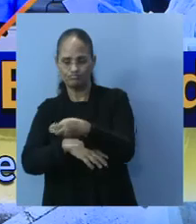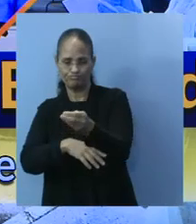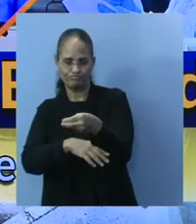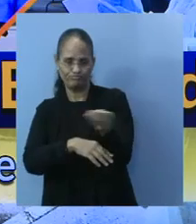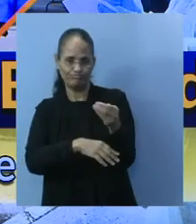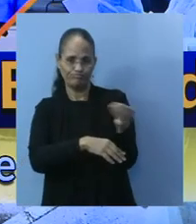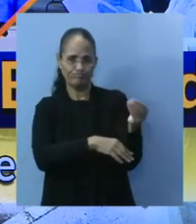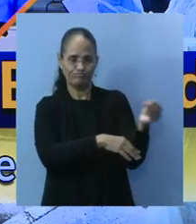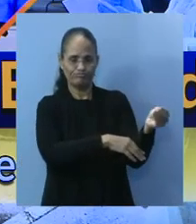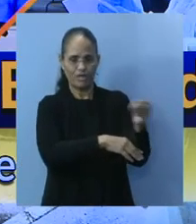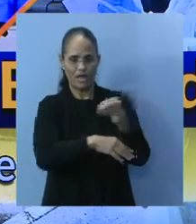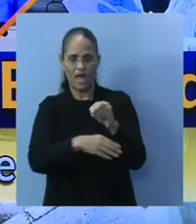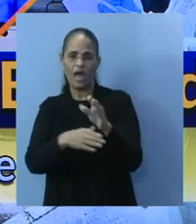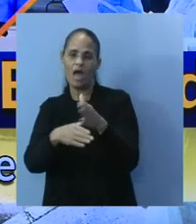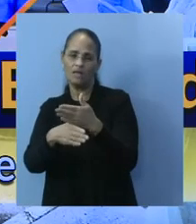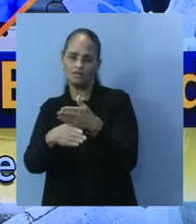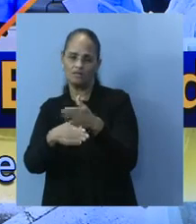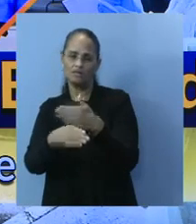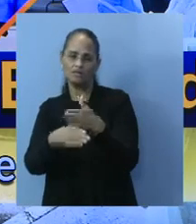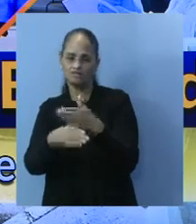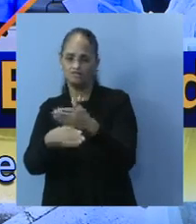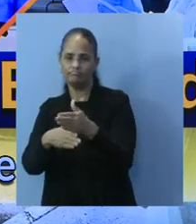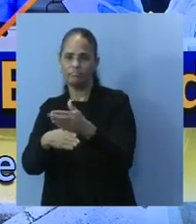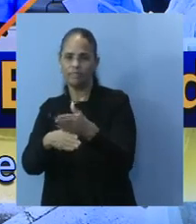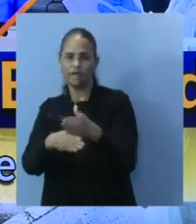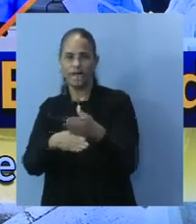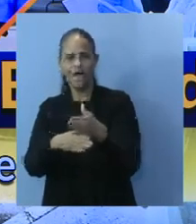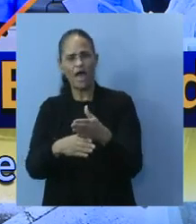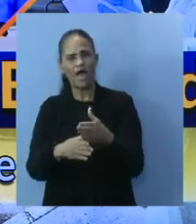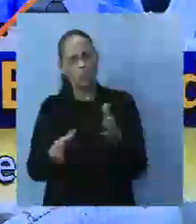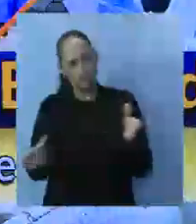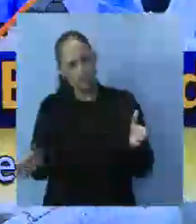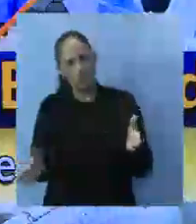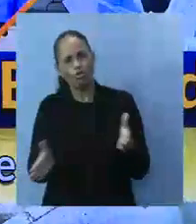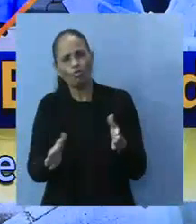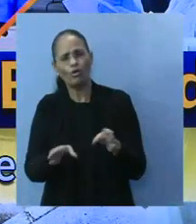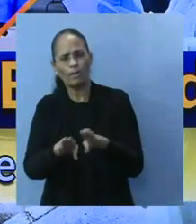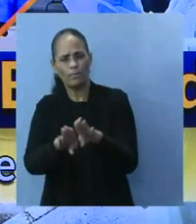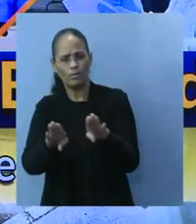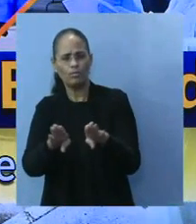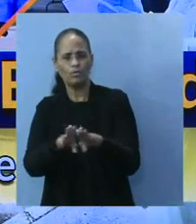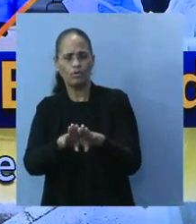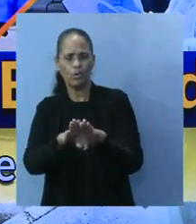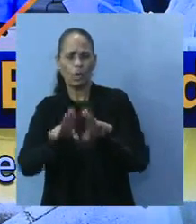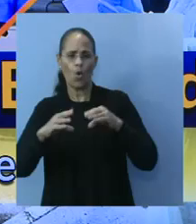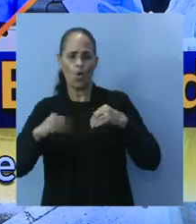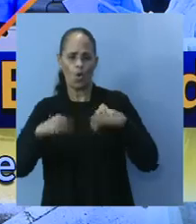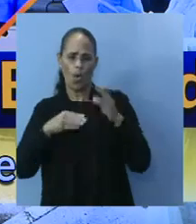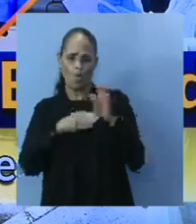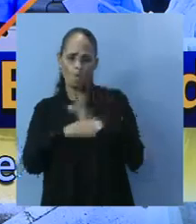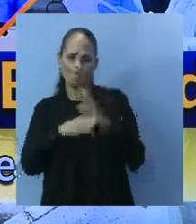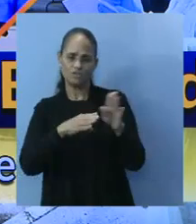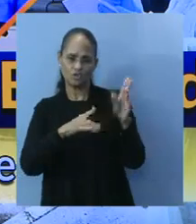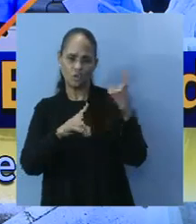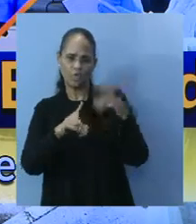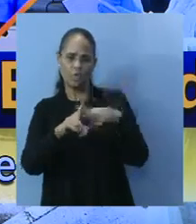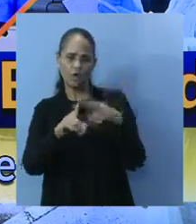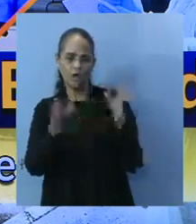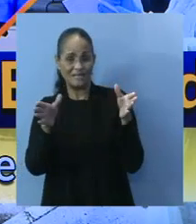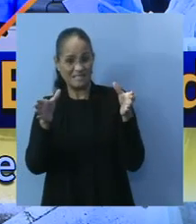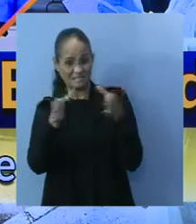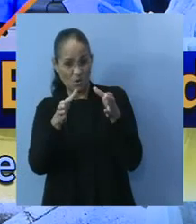the various businesses within the program, and we strongly encourage Bermudian-owned businesses to apply, particularly small